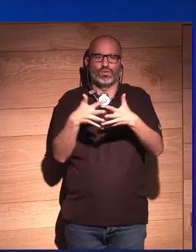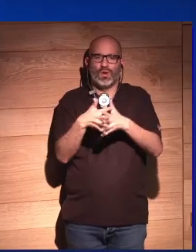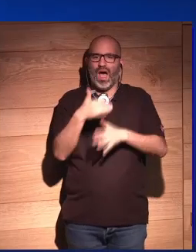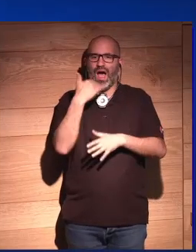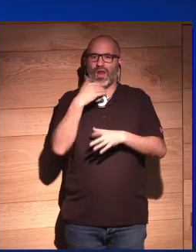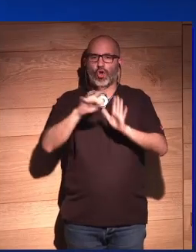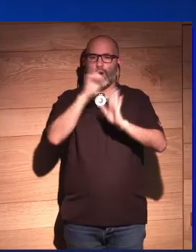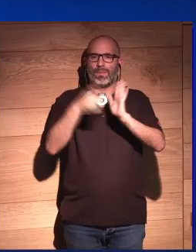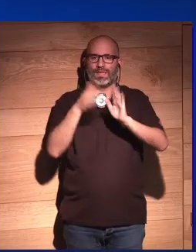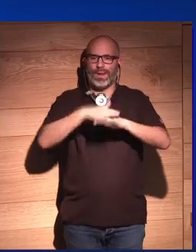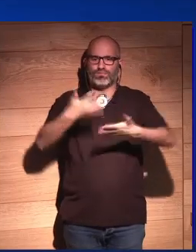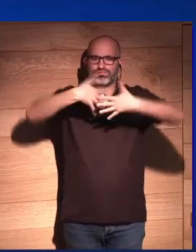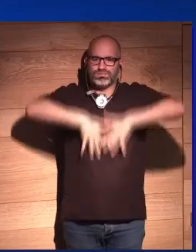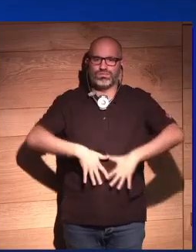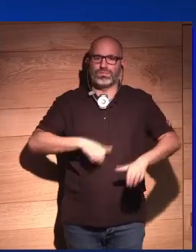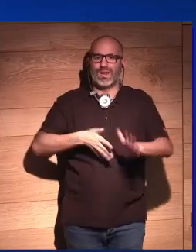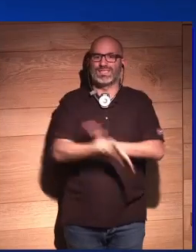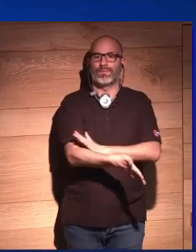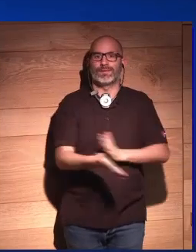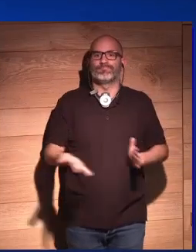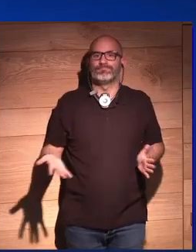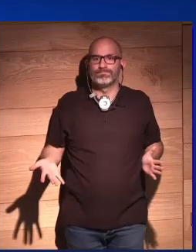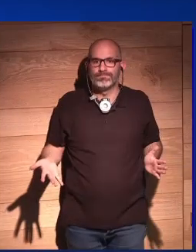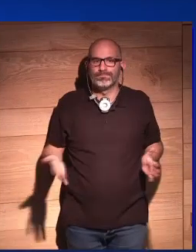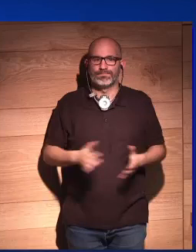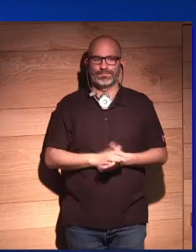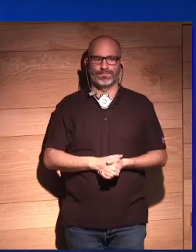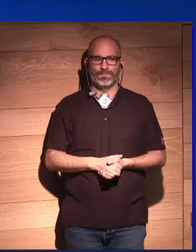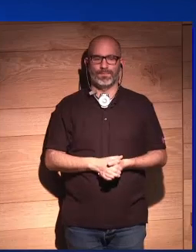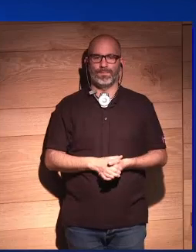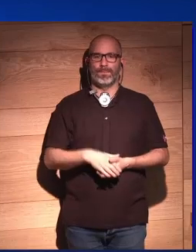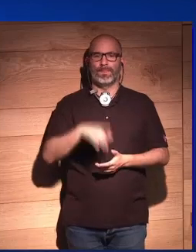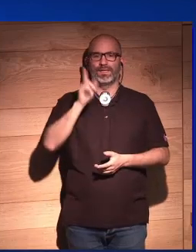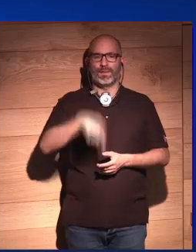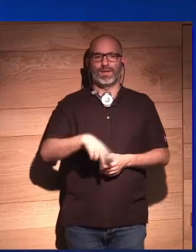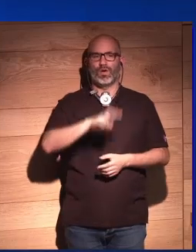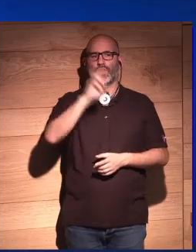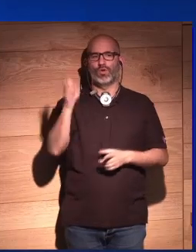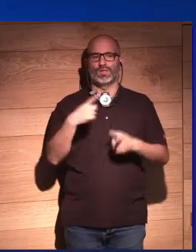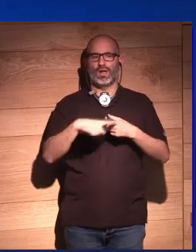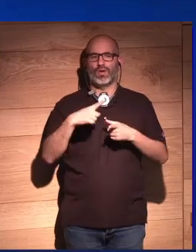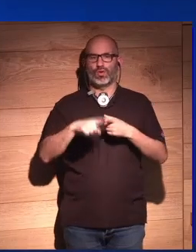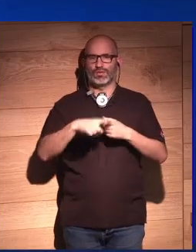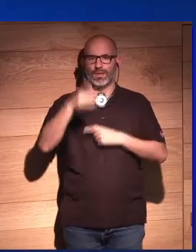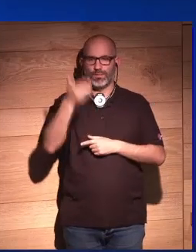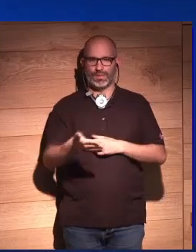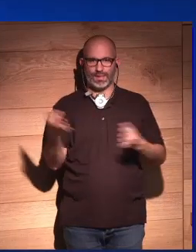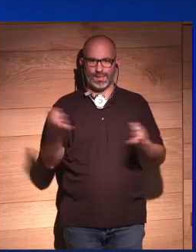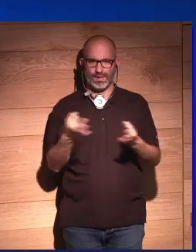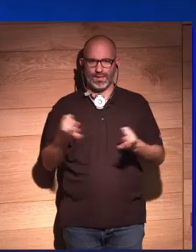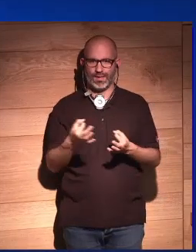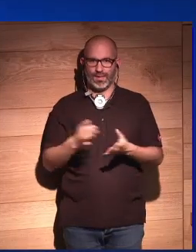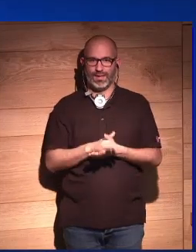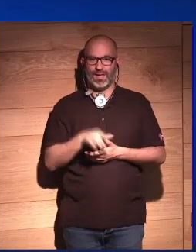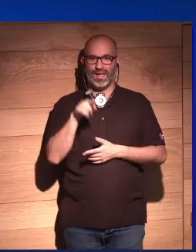I think there's that, and then there's also another thing to consider. You know, this is not the new TV. This